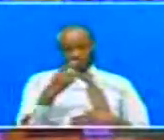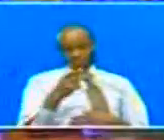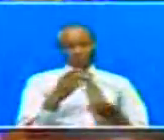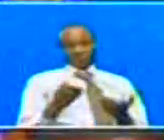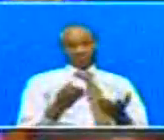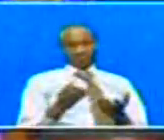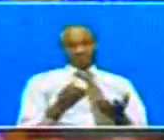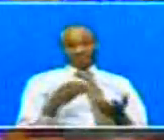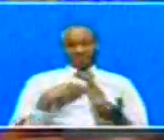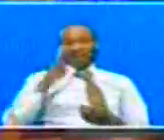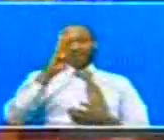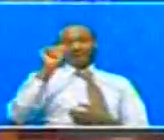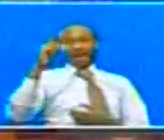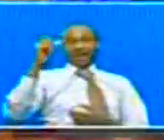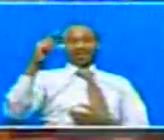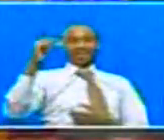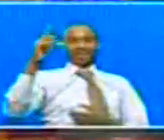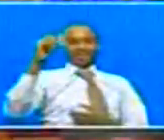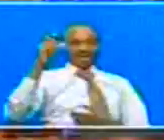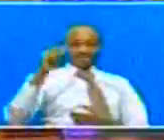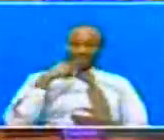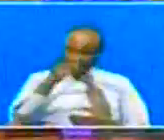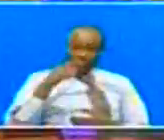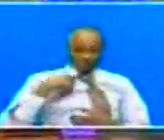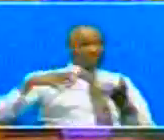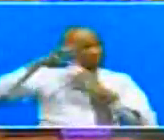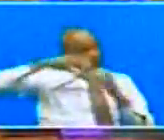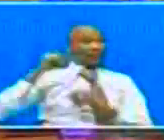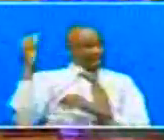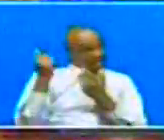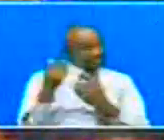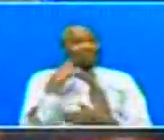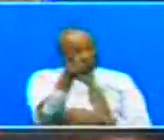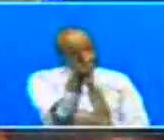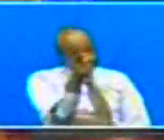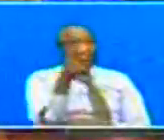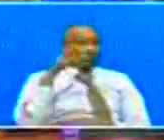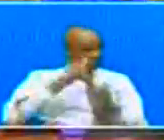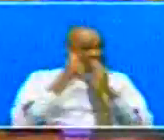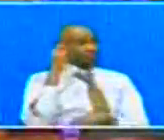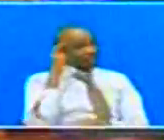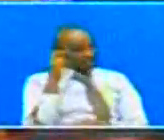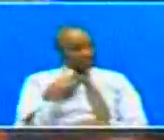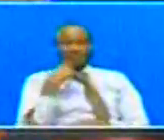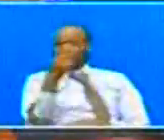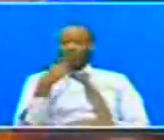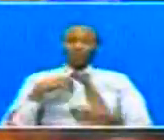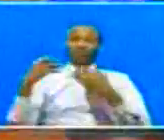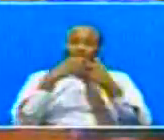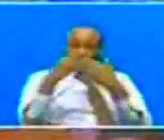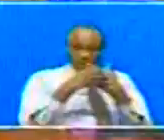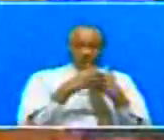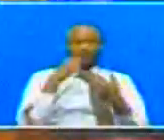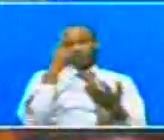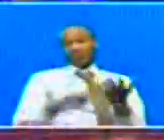will be illuminated. I told you that there will be a storm. You refuse to hear me. I told you about Mike Sonko. You told me he has a rescue